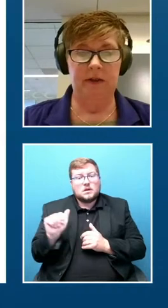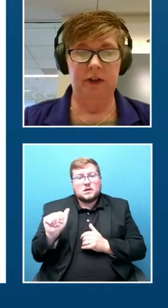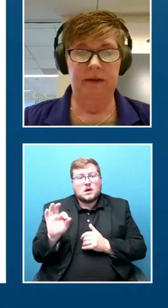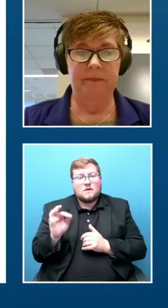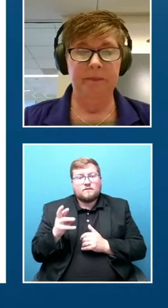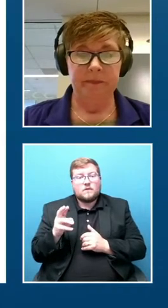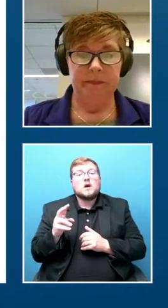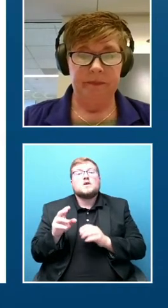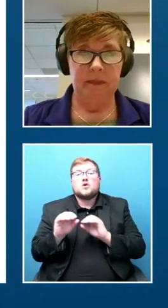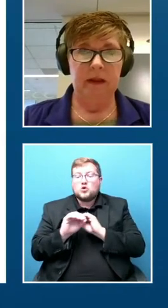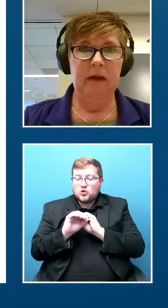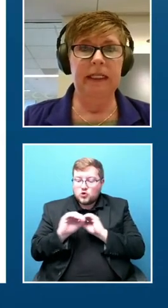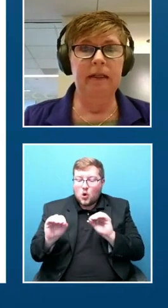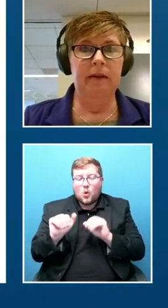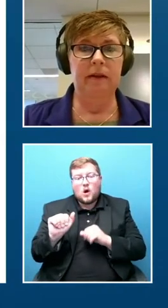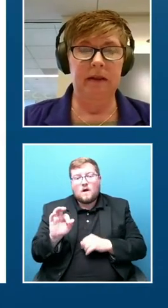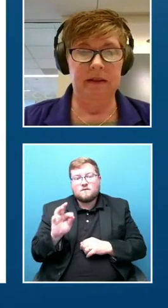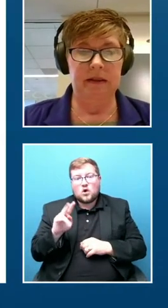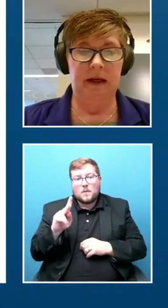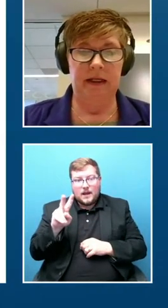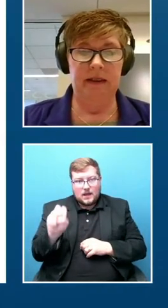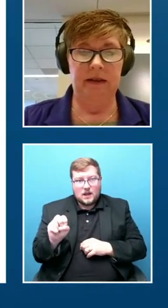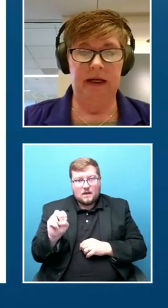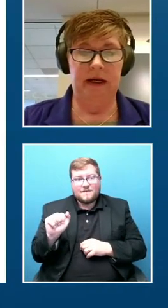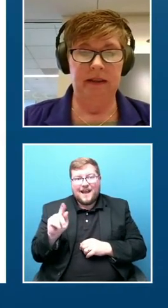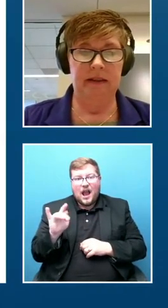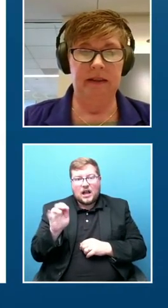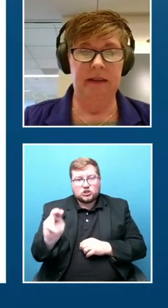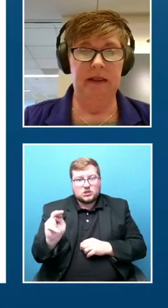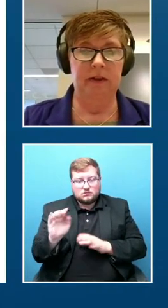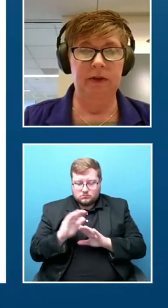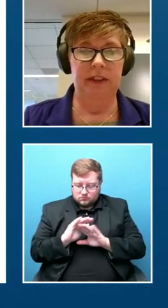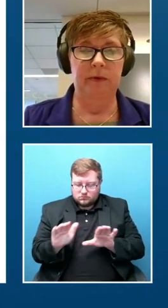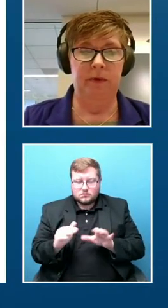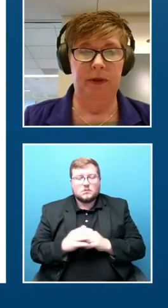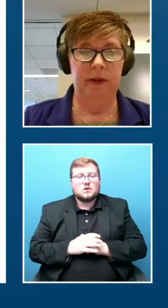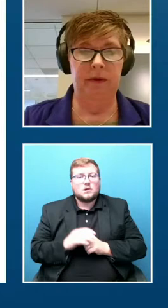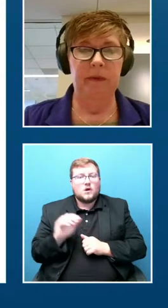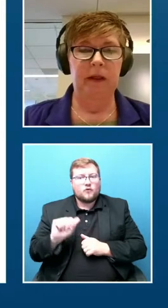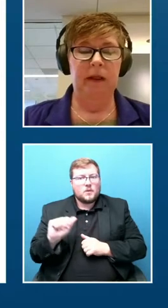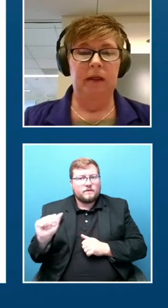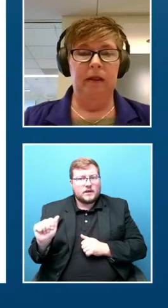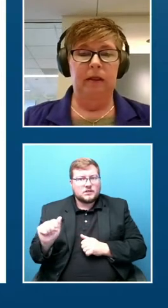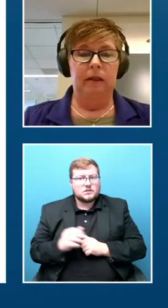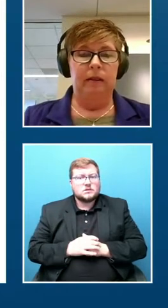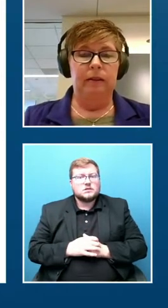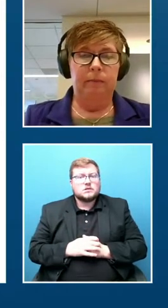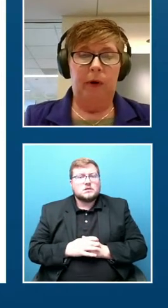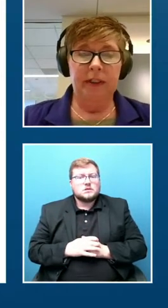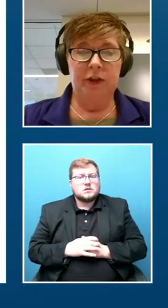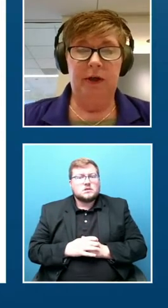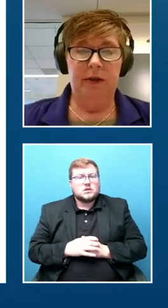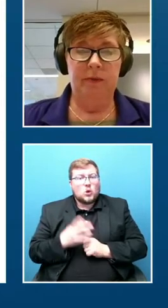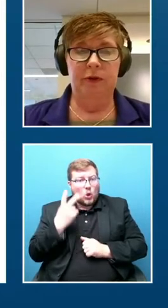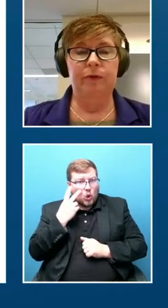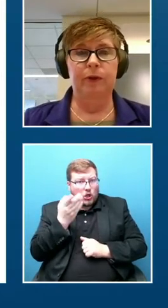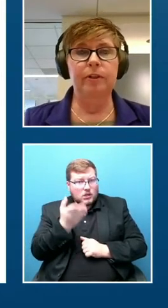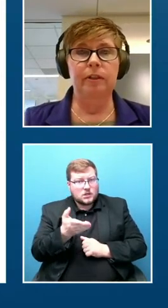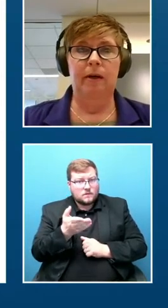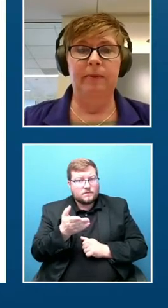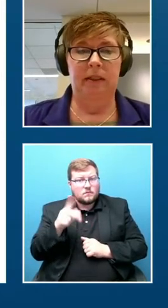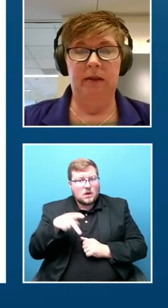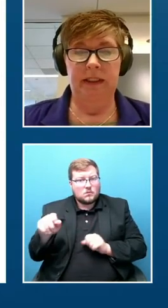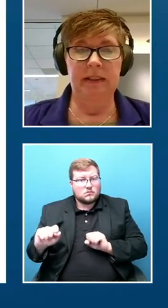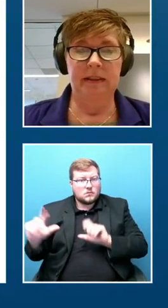lack of affirmative action. In the slide that you see before you, the party's charter, which was